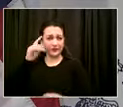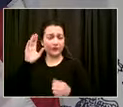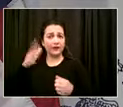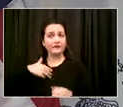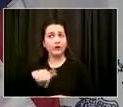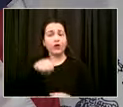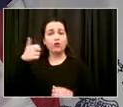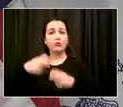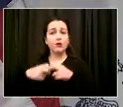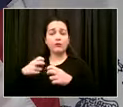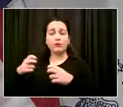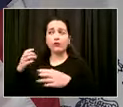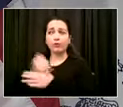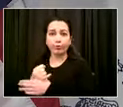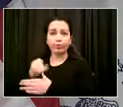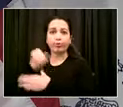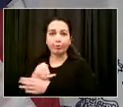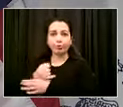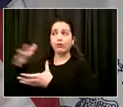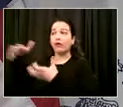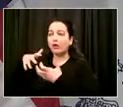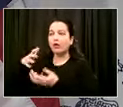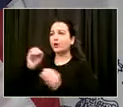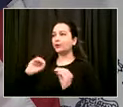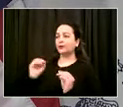the 5 million vaccinated by June?